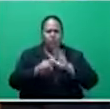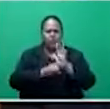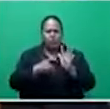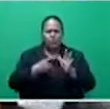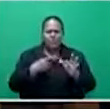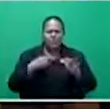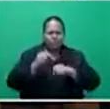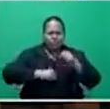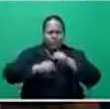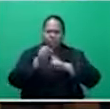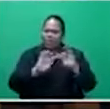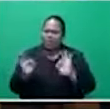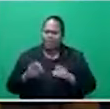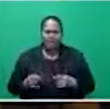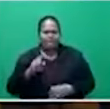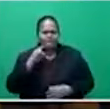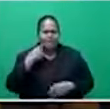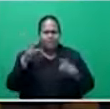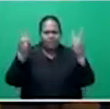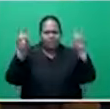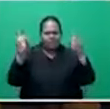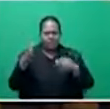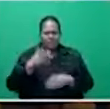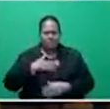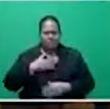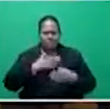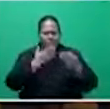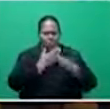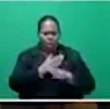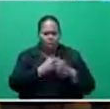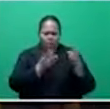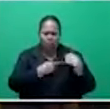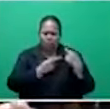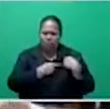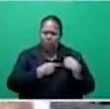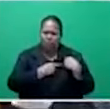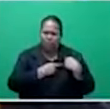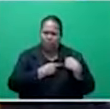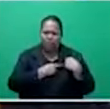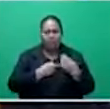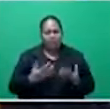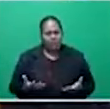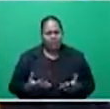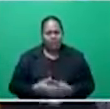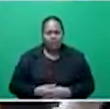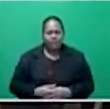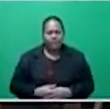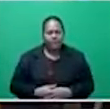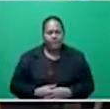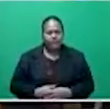staff salary without proper justification. This is just illegal practice by